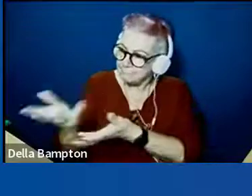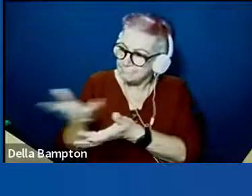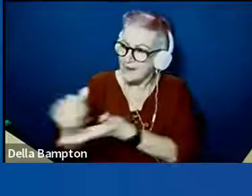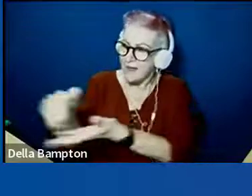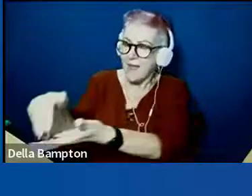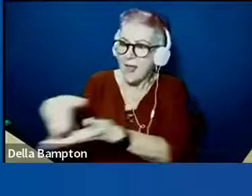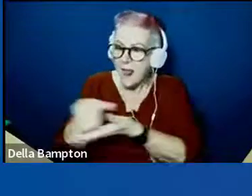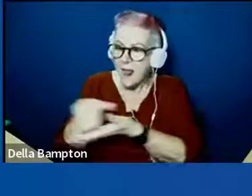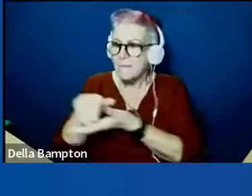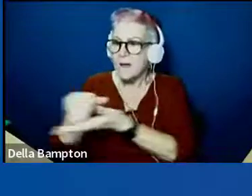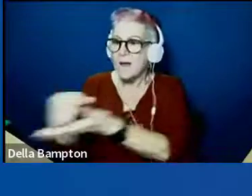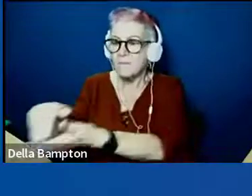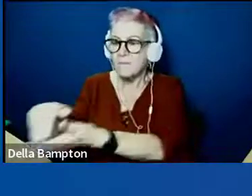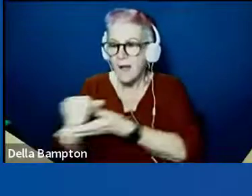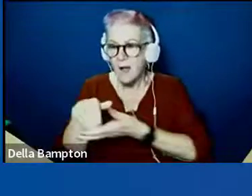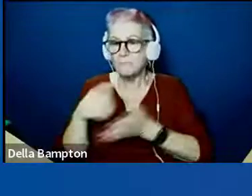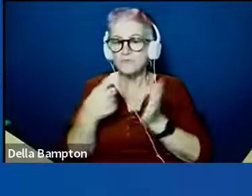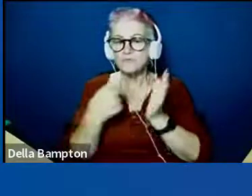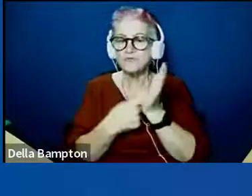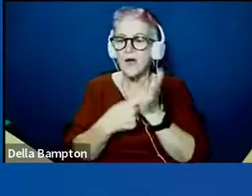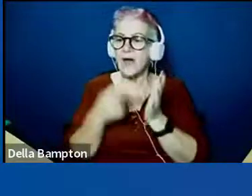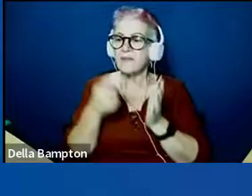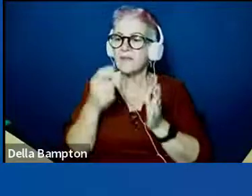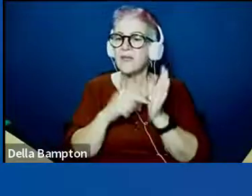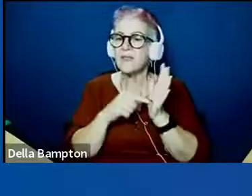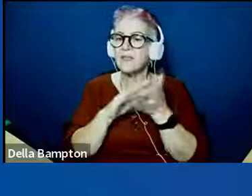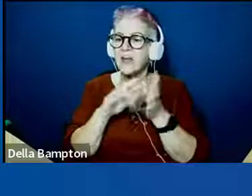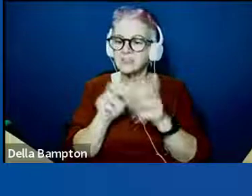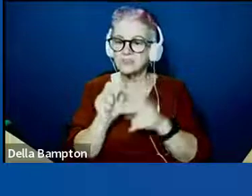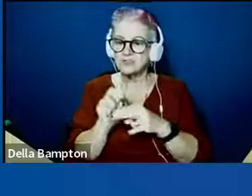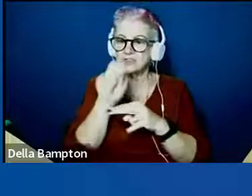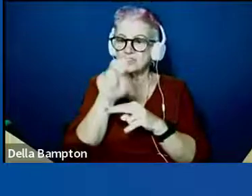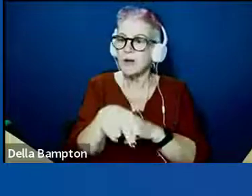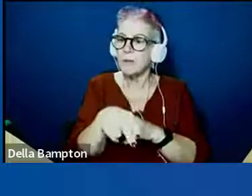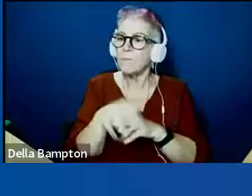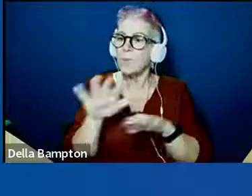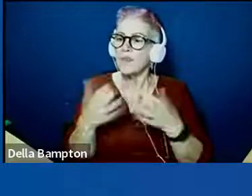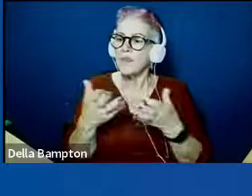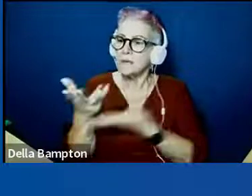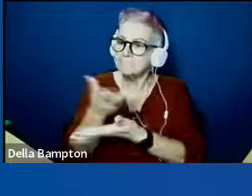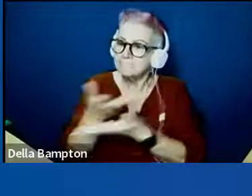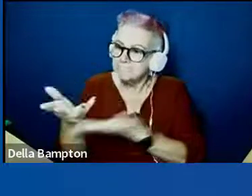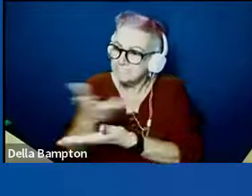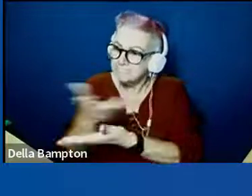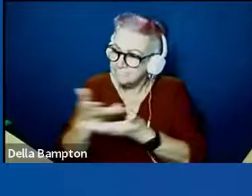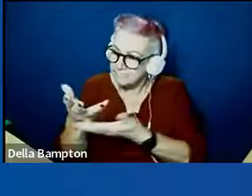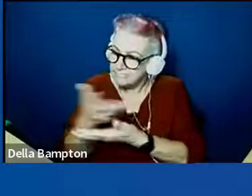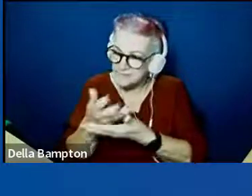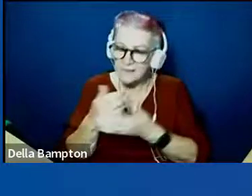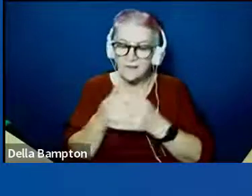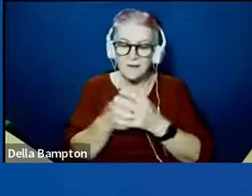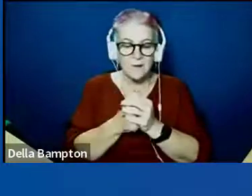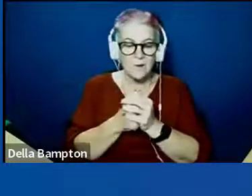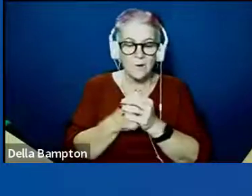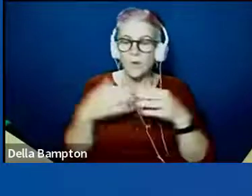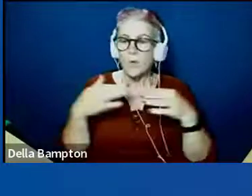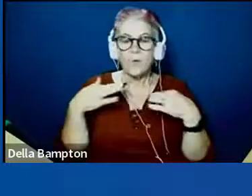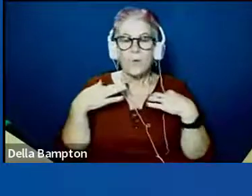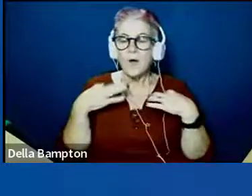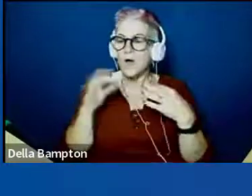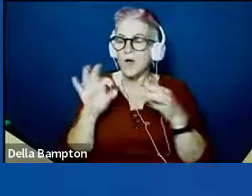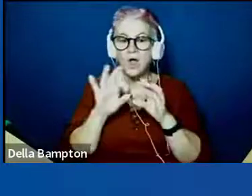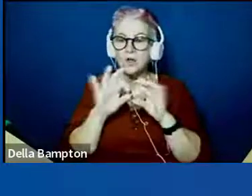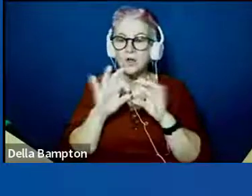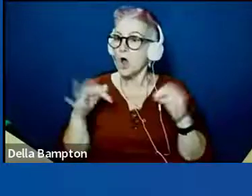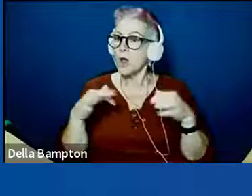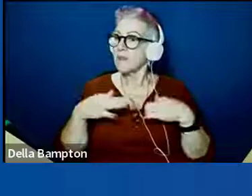than going with a perceived perception and an outcome to start with. We're not the specialists. The